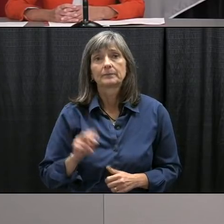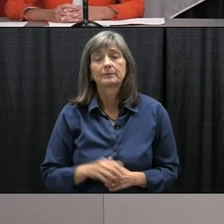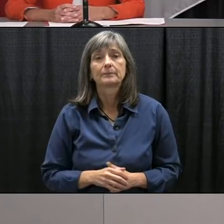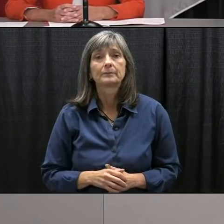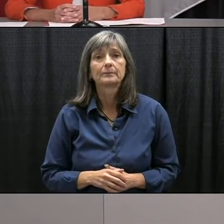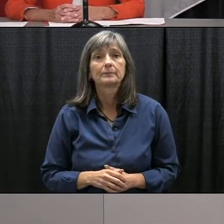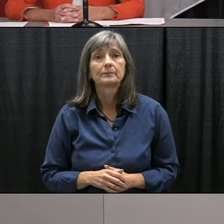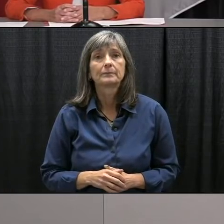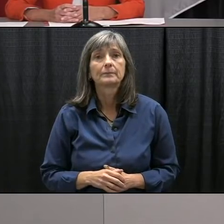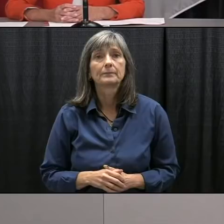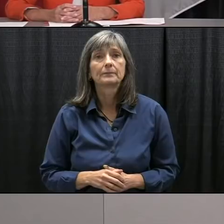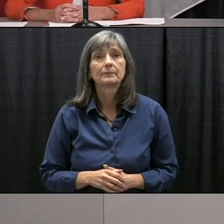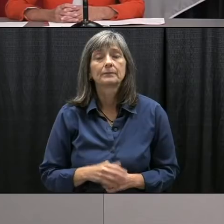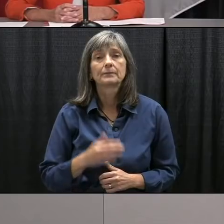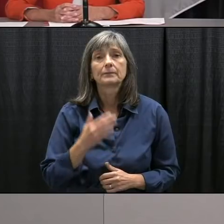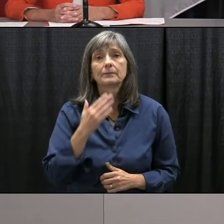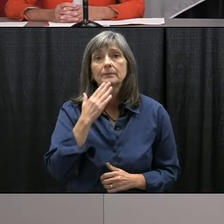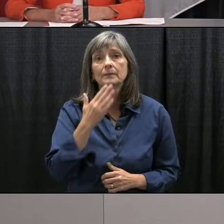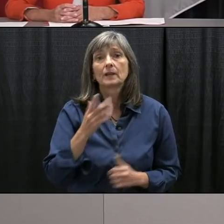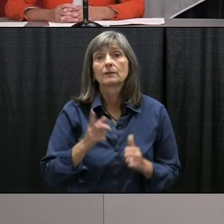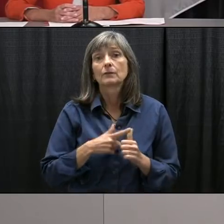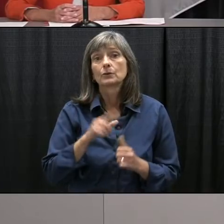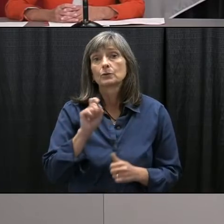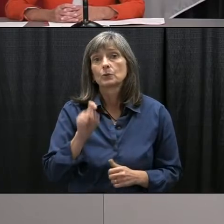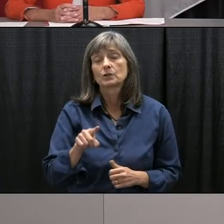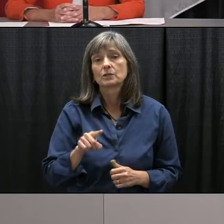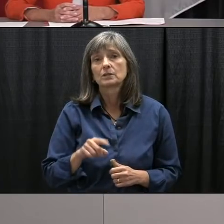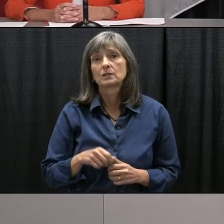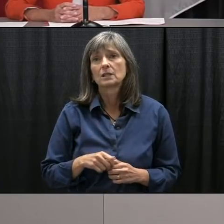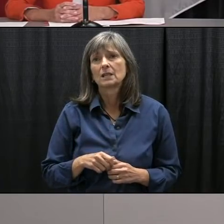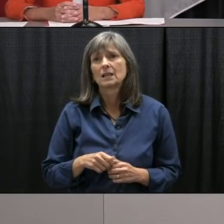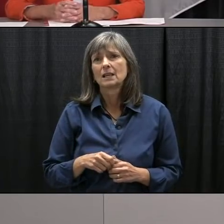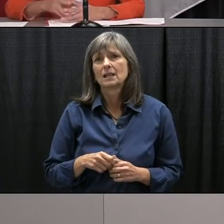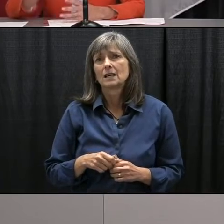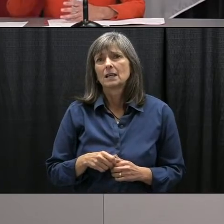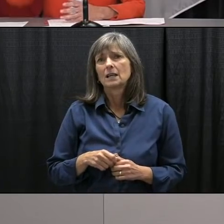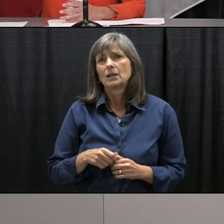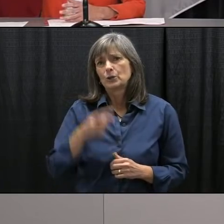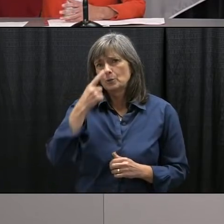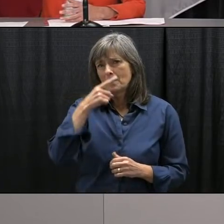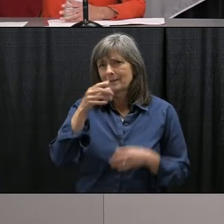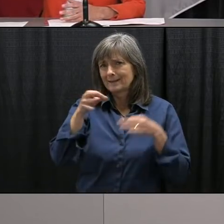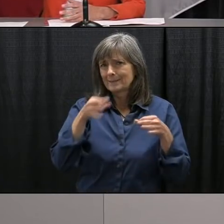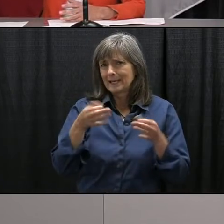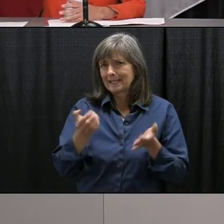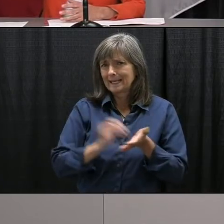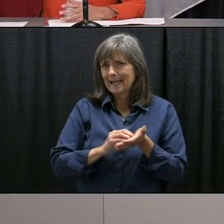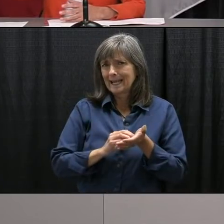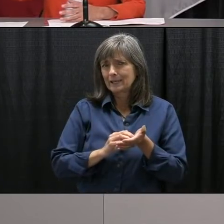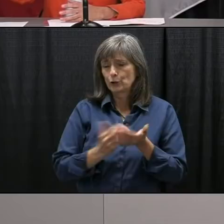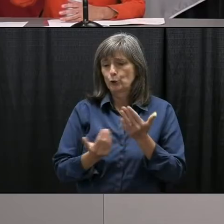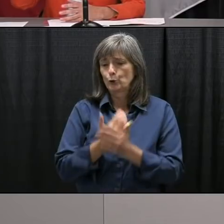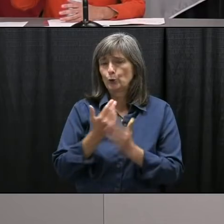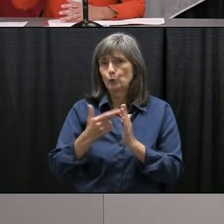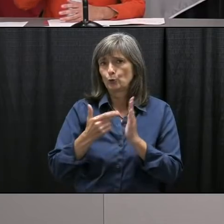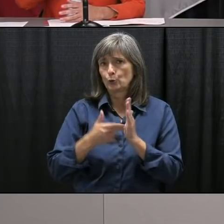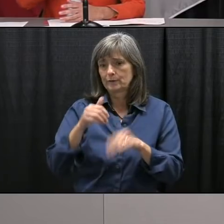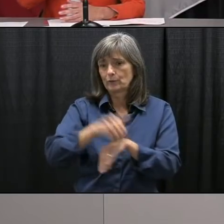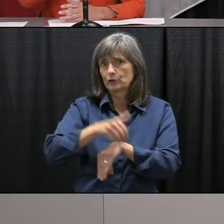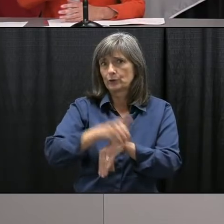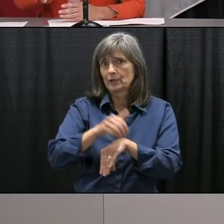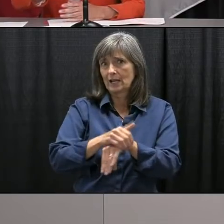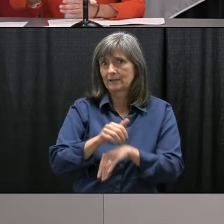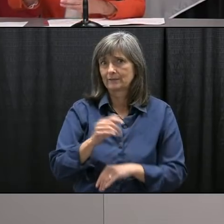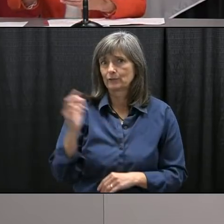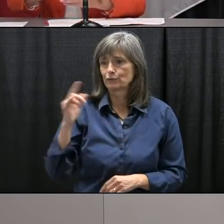mic. Hi, and thank you. My first question is, can you just walk us through the travel restrictions being put in place tonight and why it's important to focus